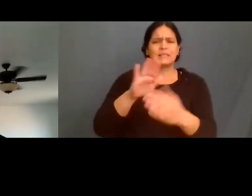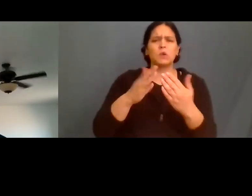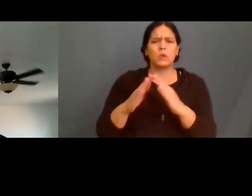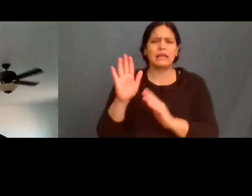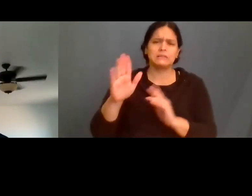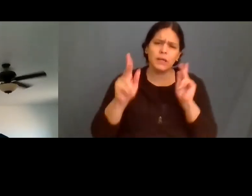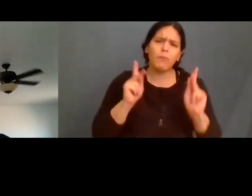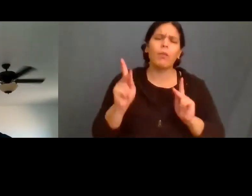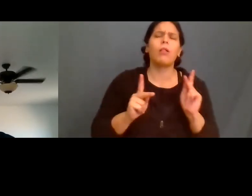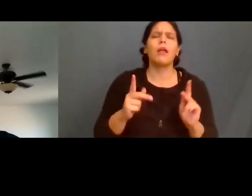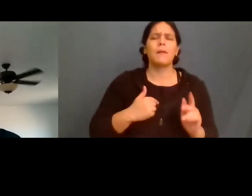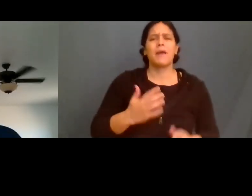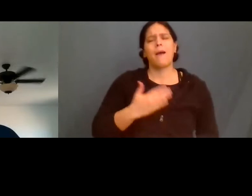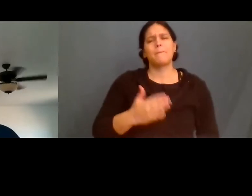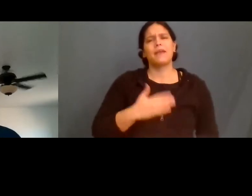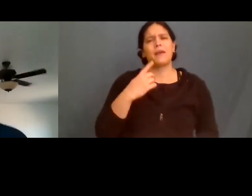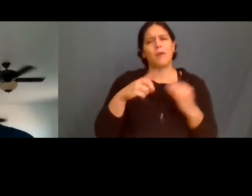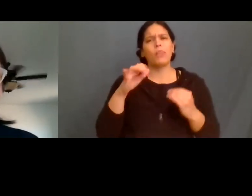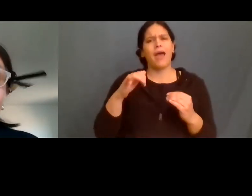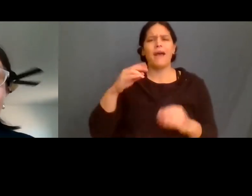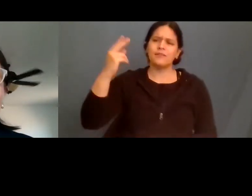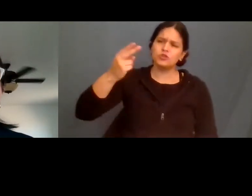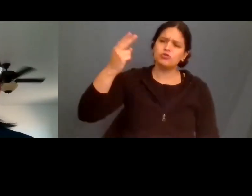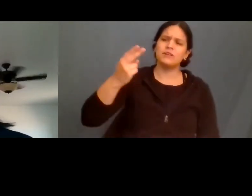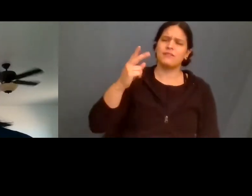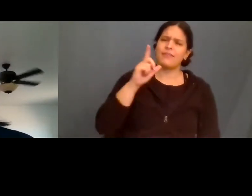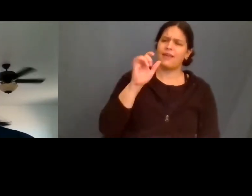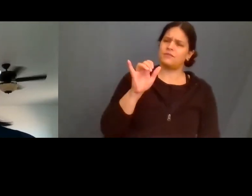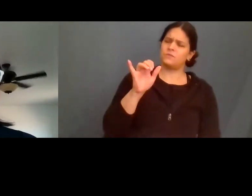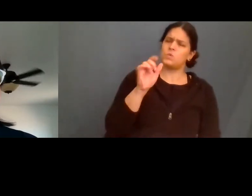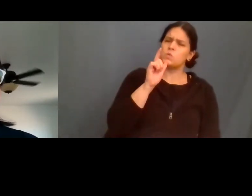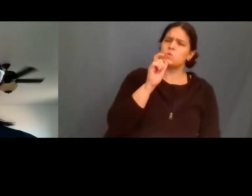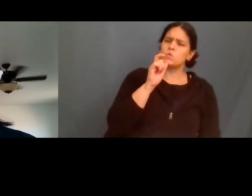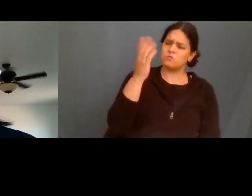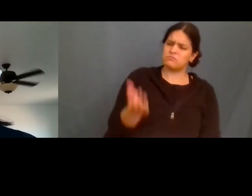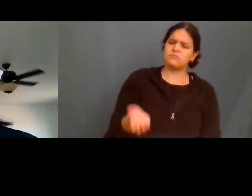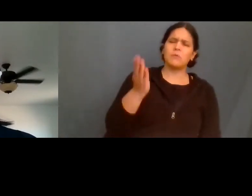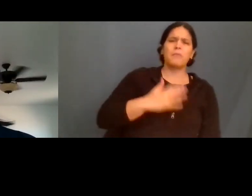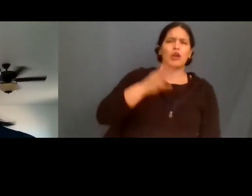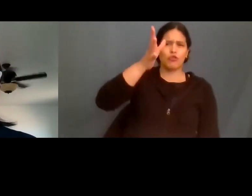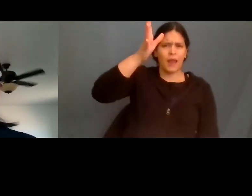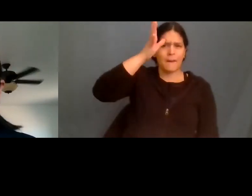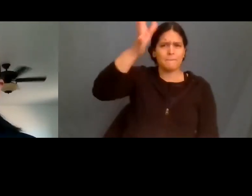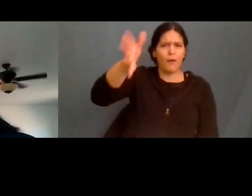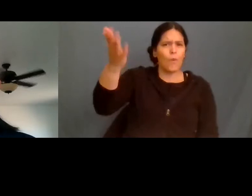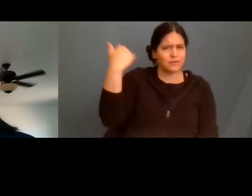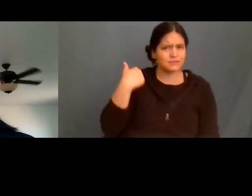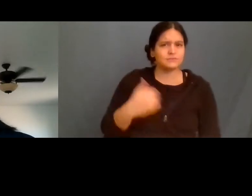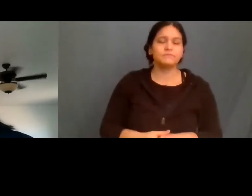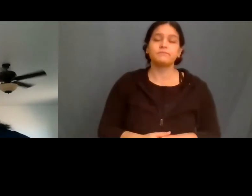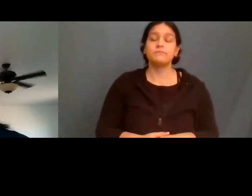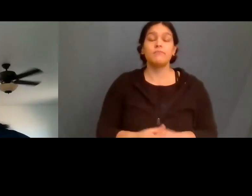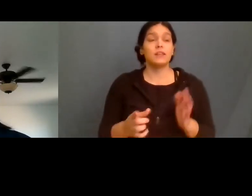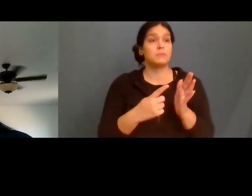happy that, you know, that's who my grandpa is. And they sometimes will hear stories that I had never heard